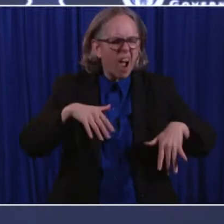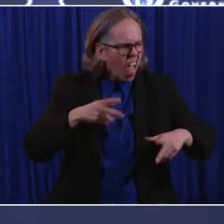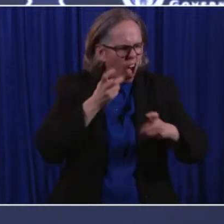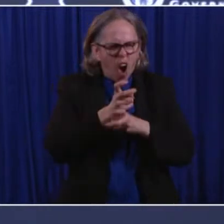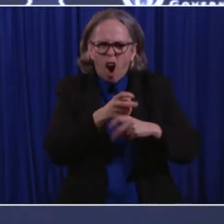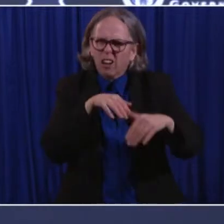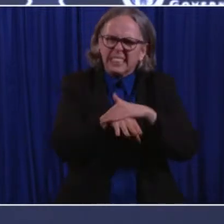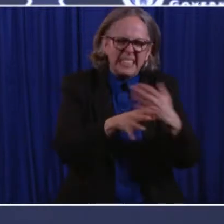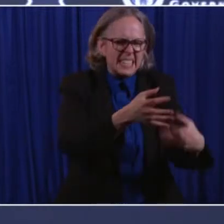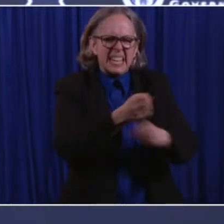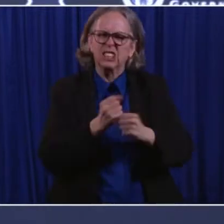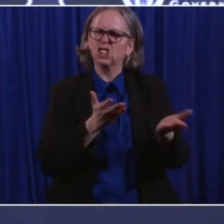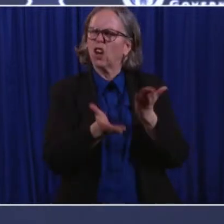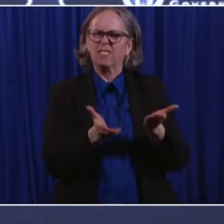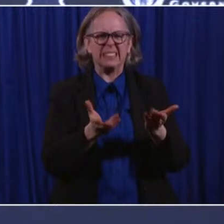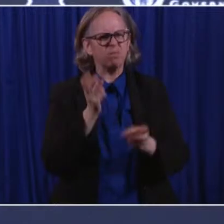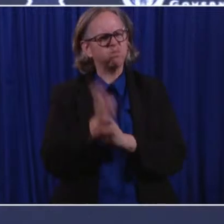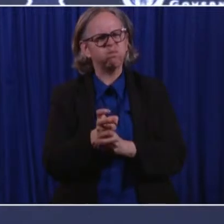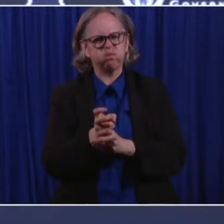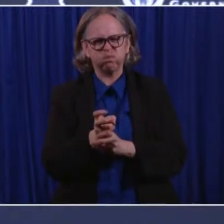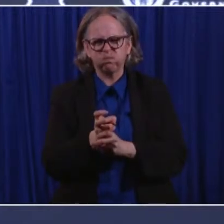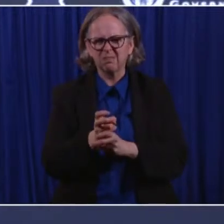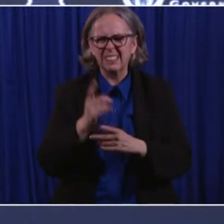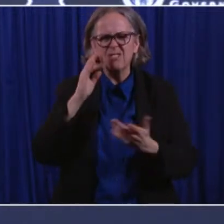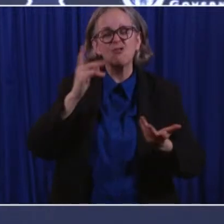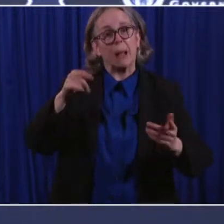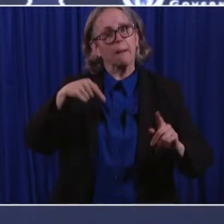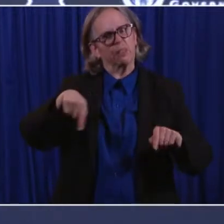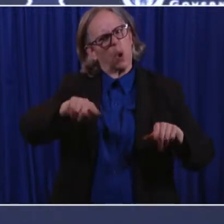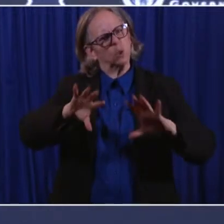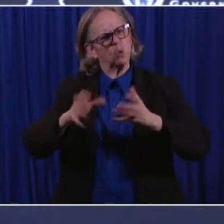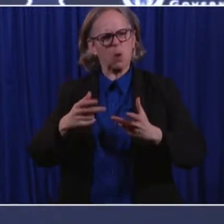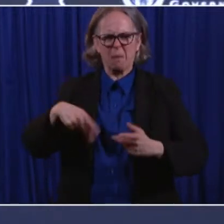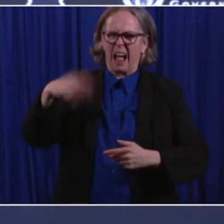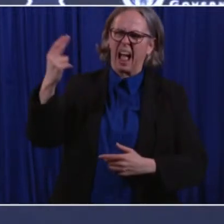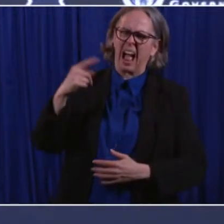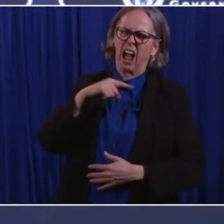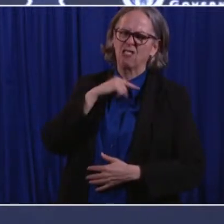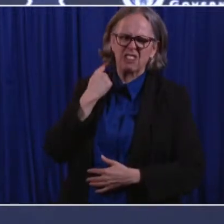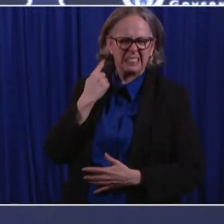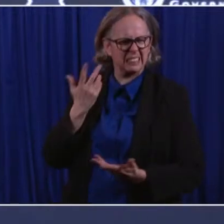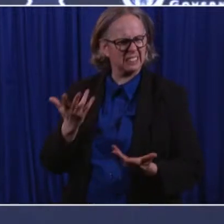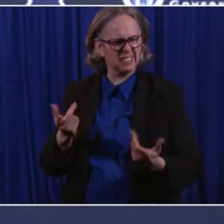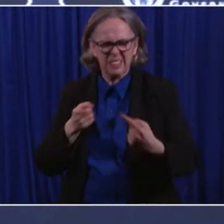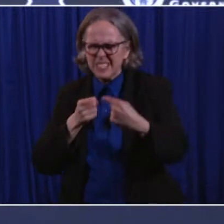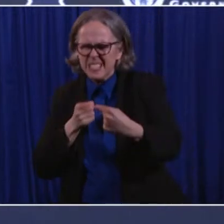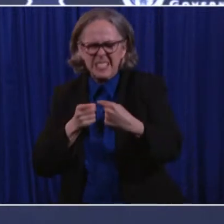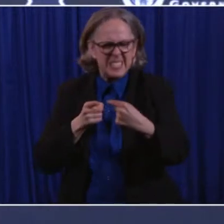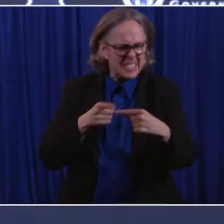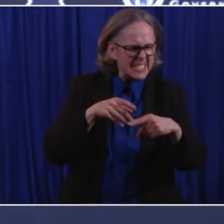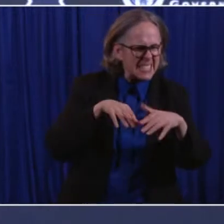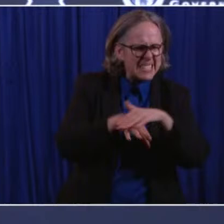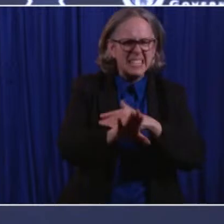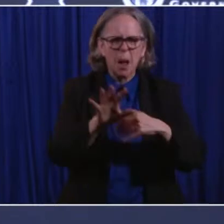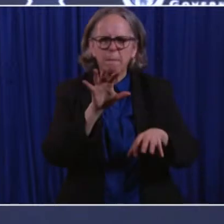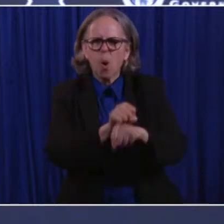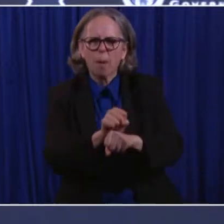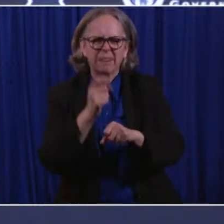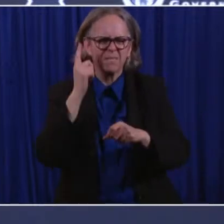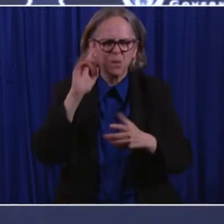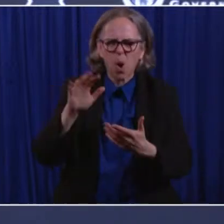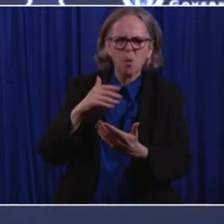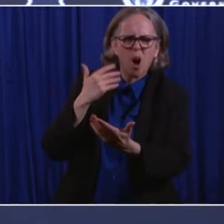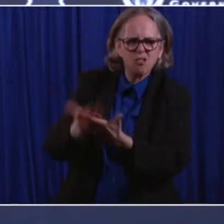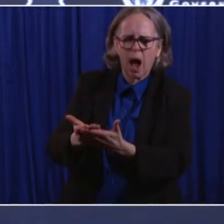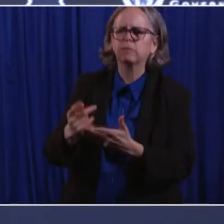access to those who would otherwise face barriers to accessing the vaccine. Pfizer is what